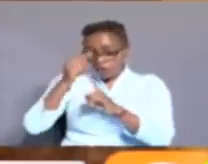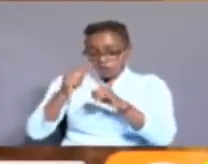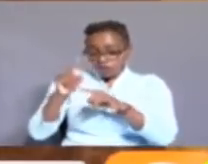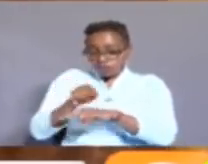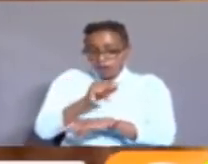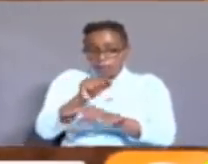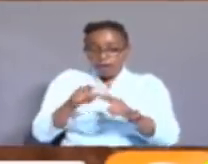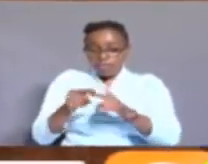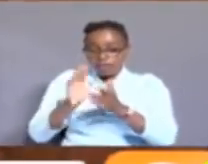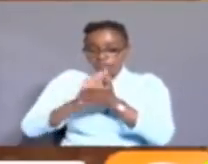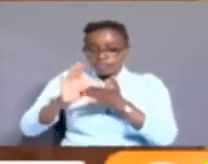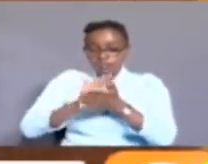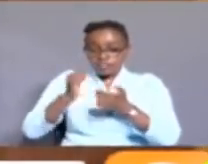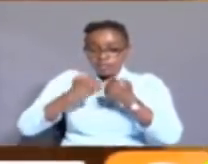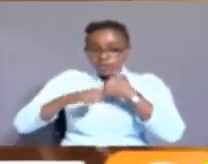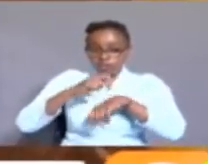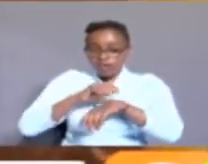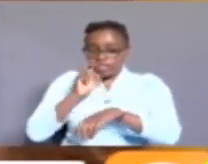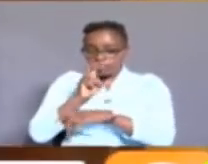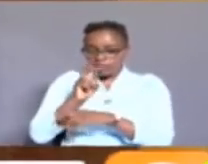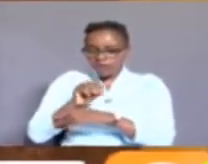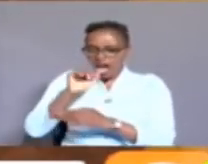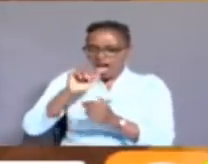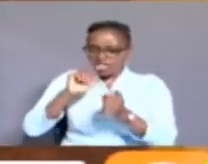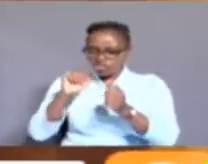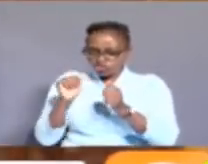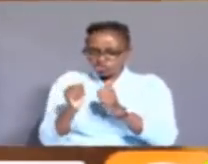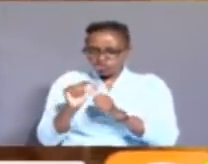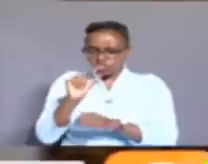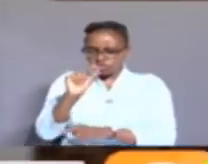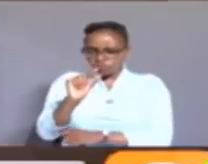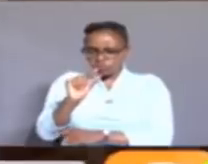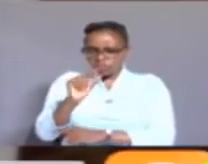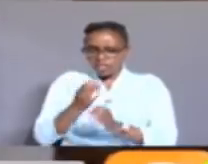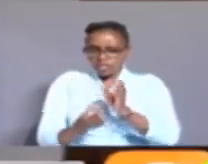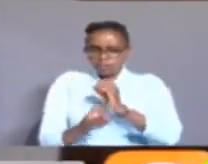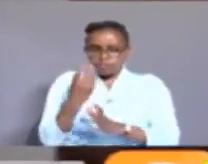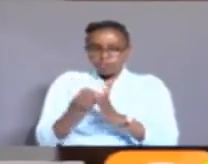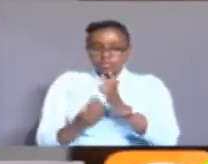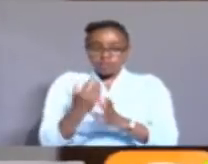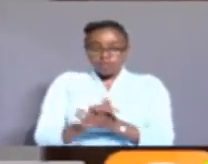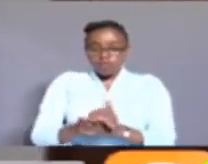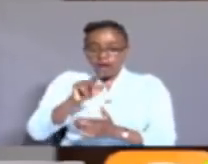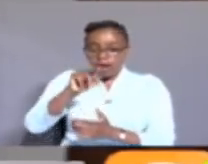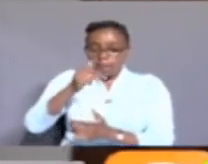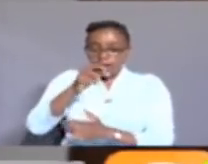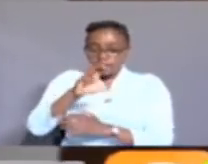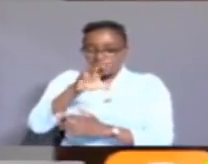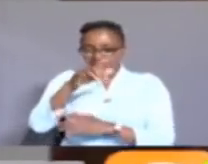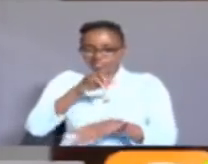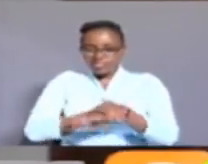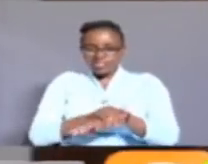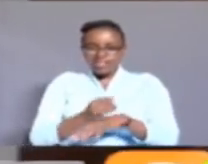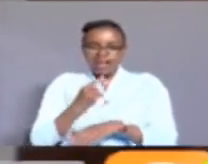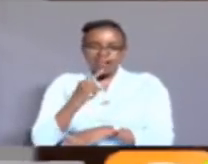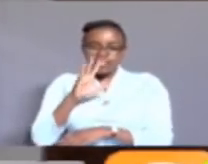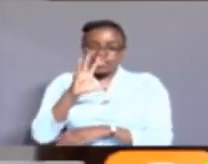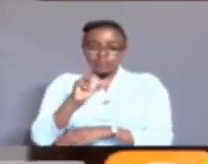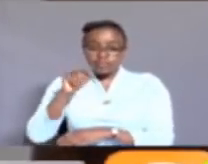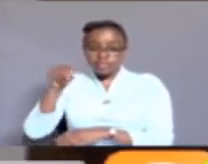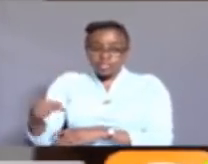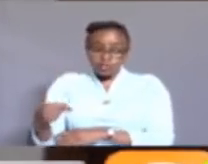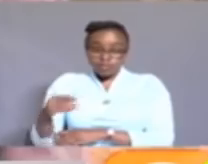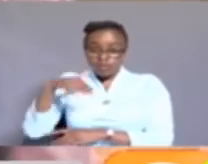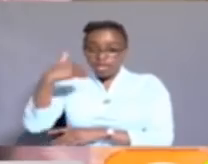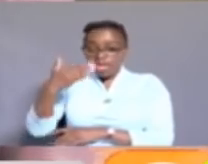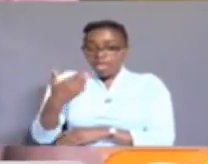quick action whenever he notices a slight change in his production. Patrick is now earning an average of 150,000